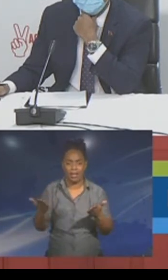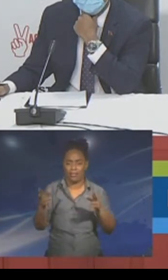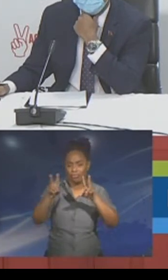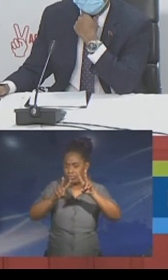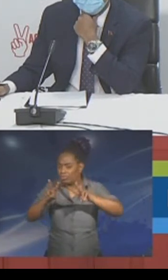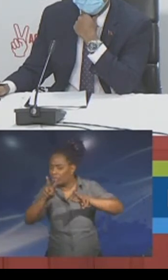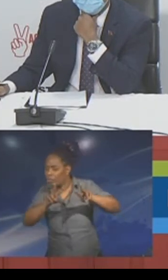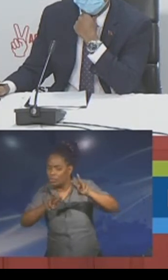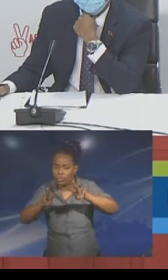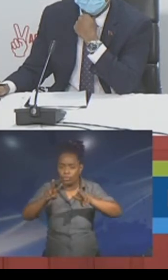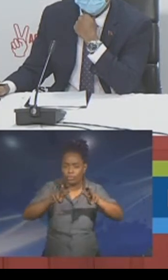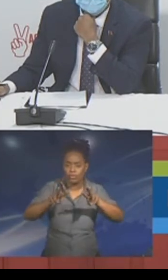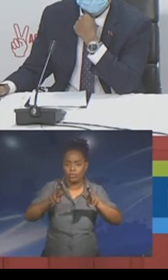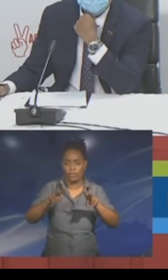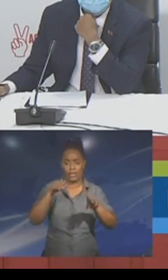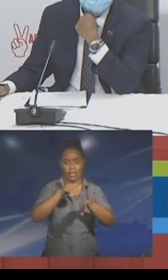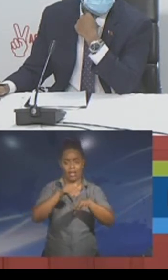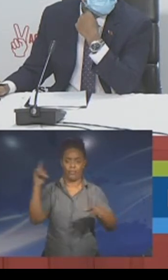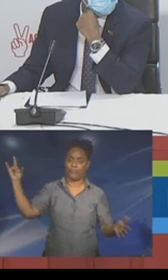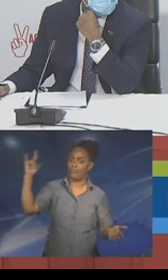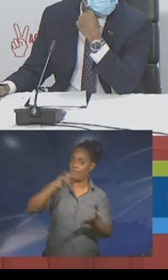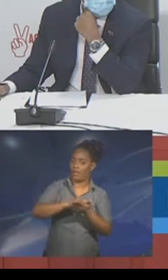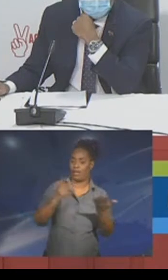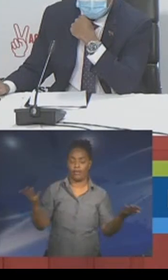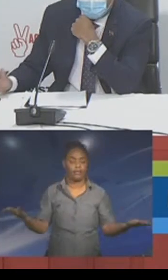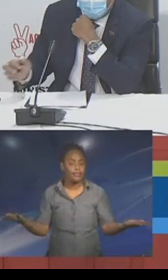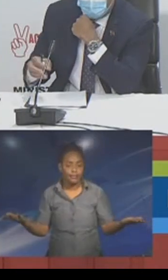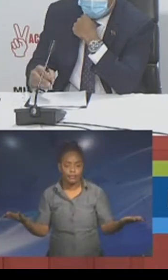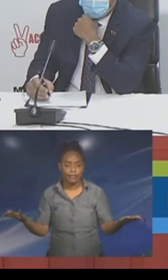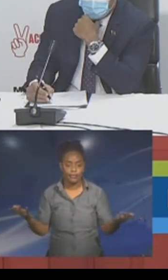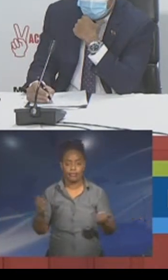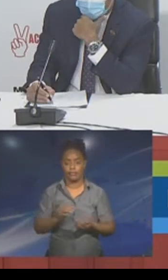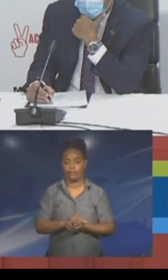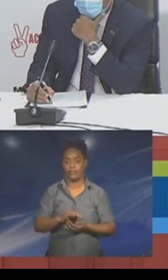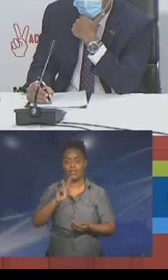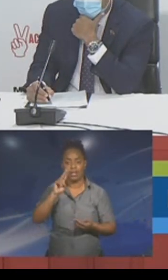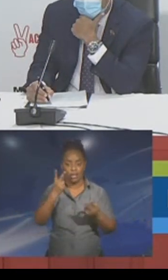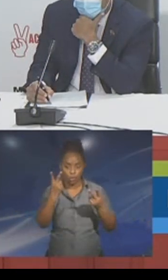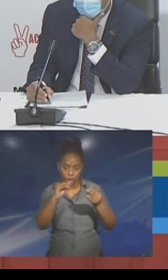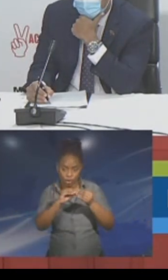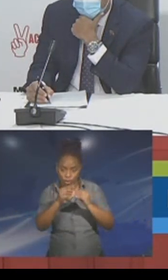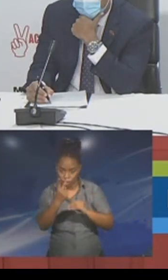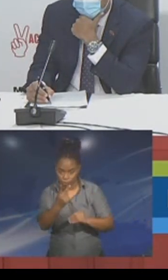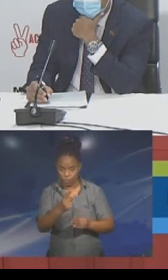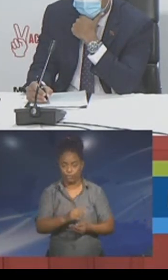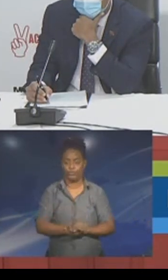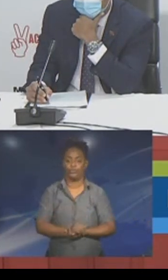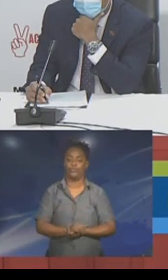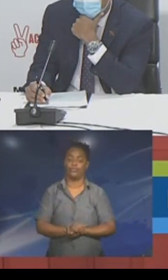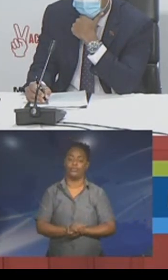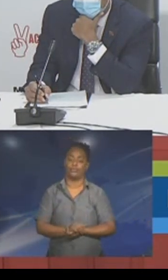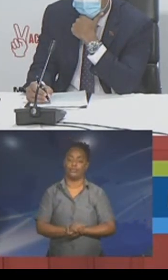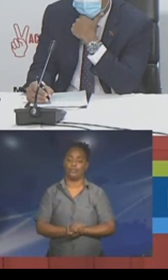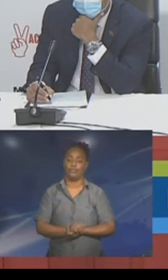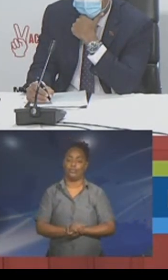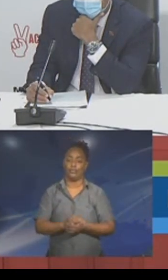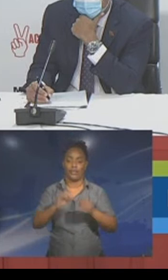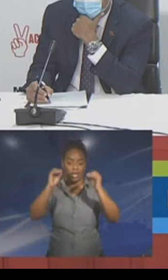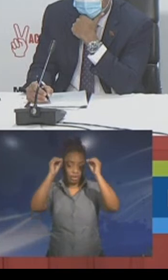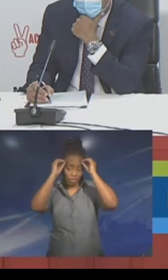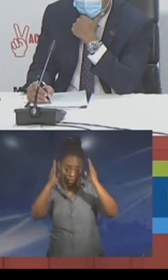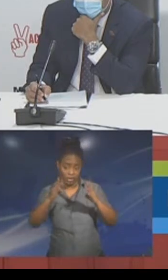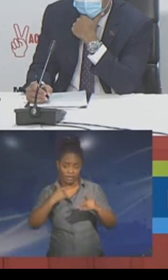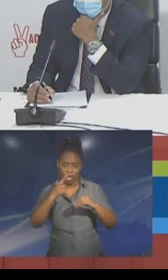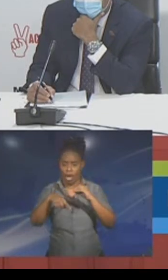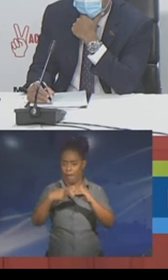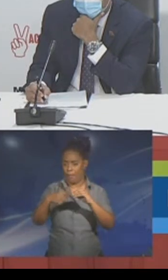at our ports of entry? And the second one is with regard to the point that the minister just made about